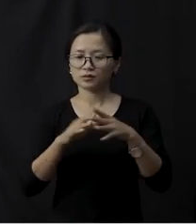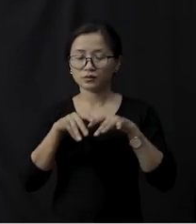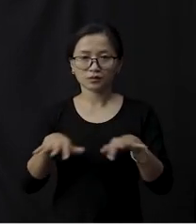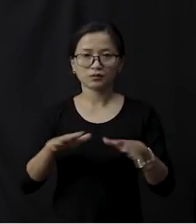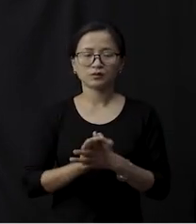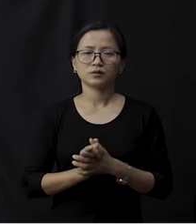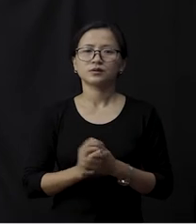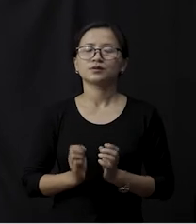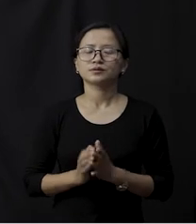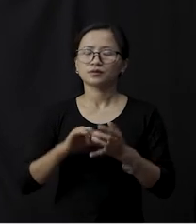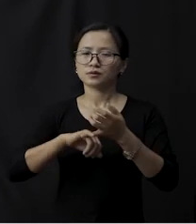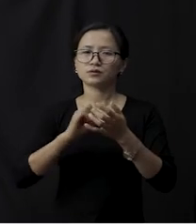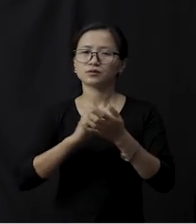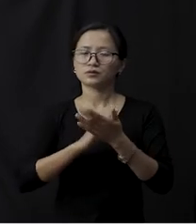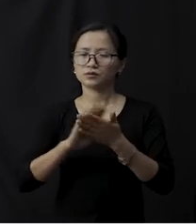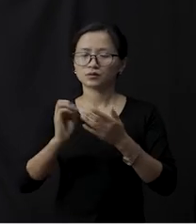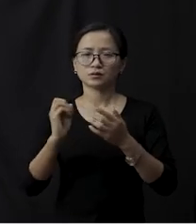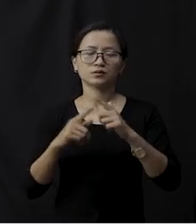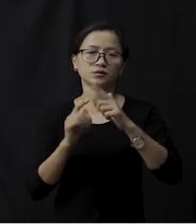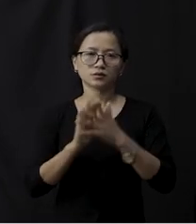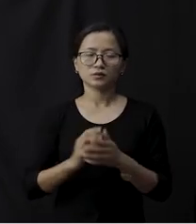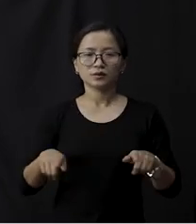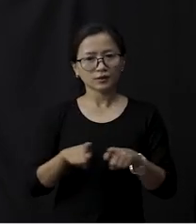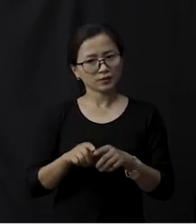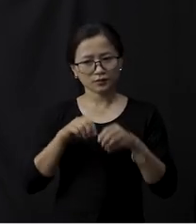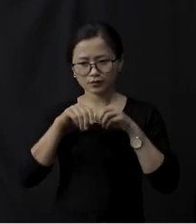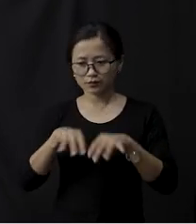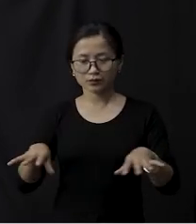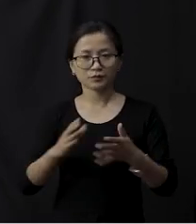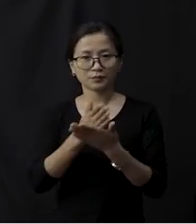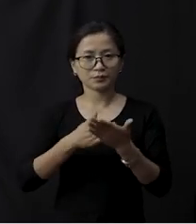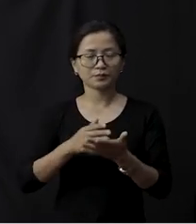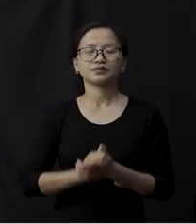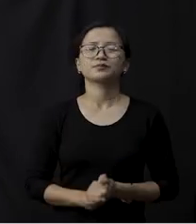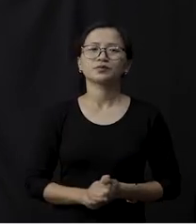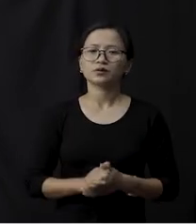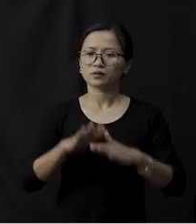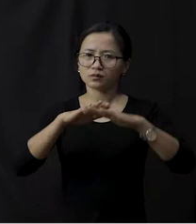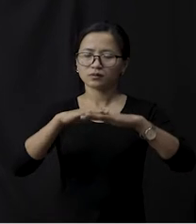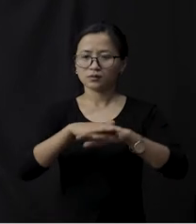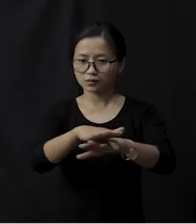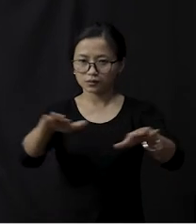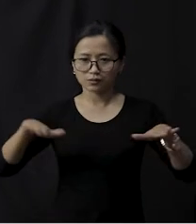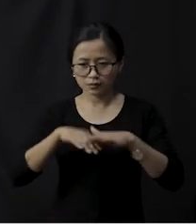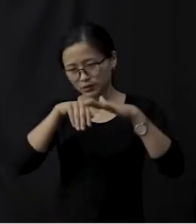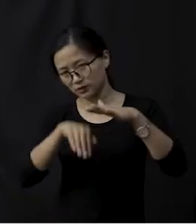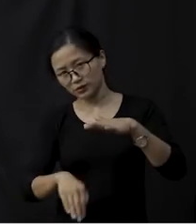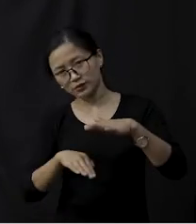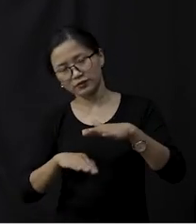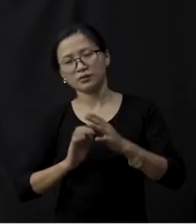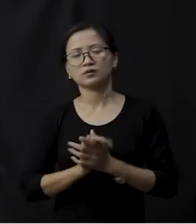the shoot part and the root part. So the lower part of the ground, the lower part